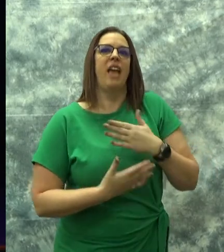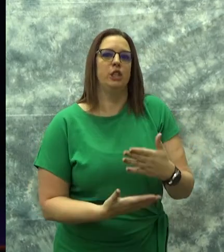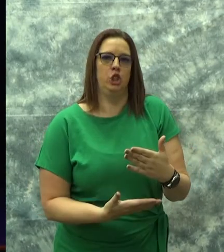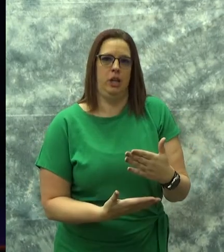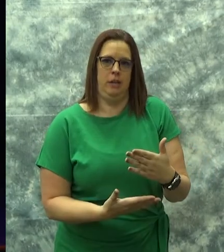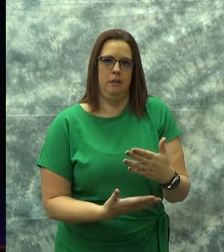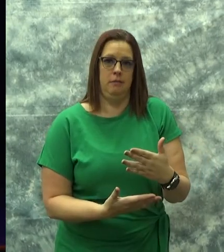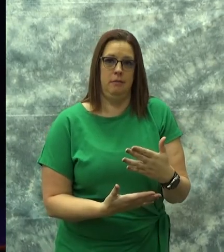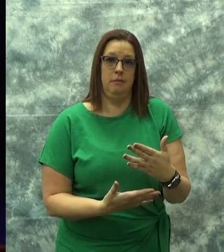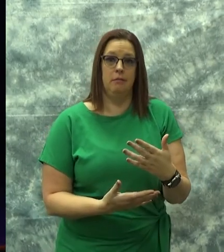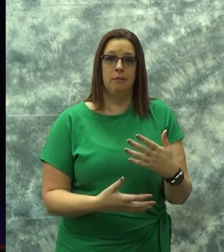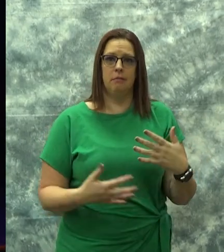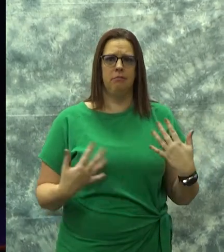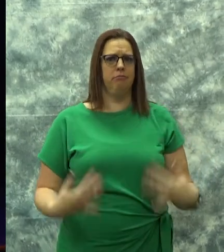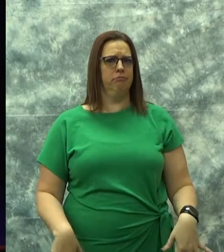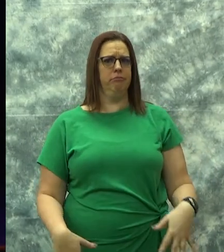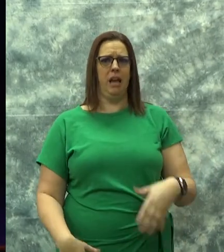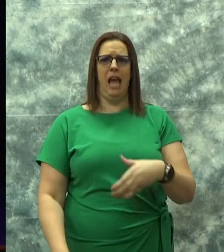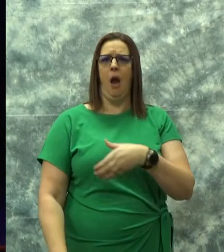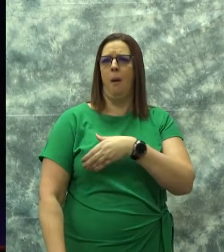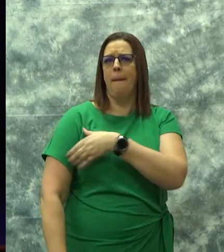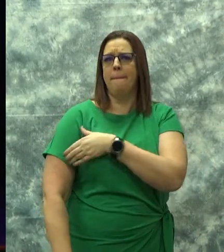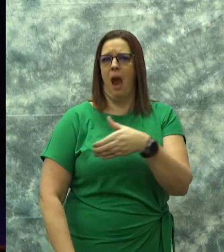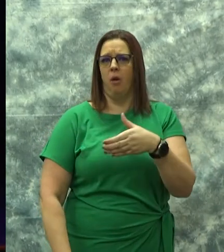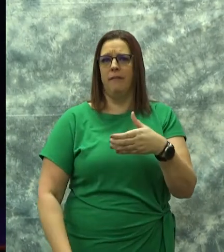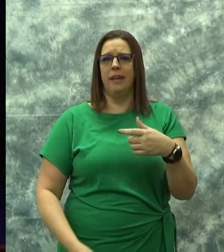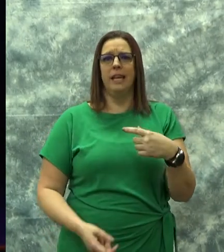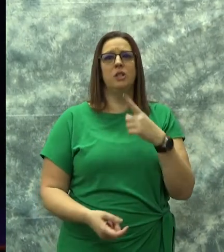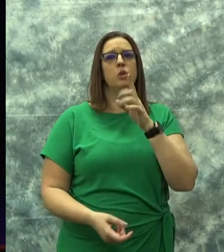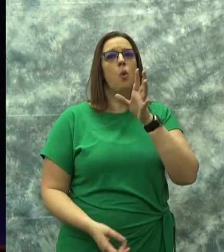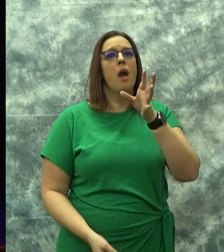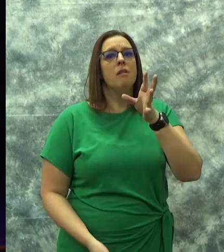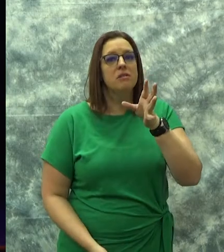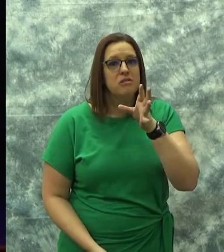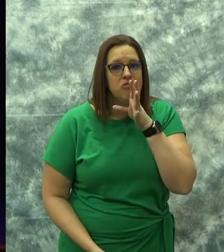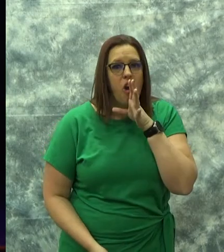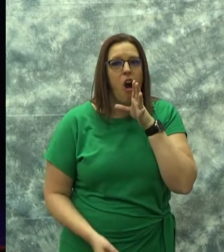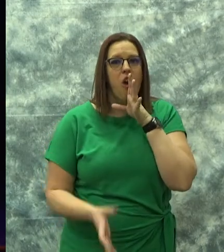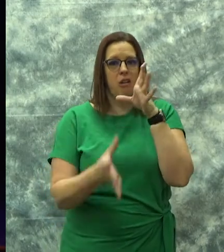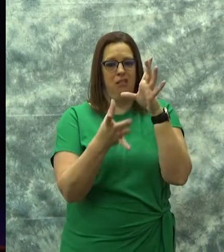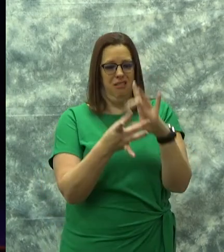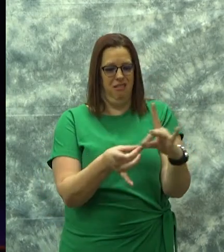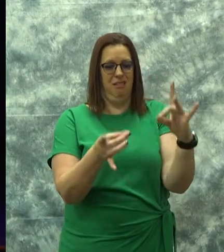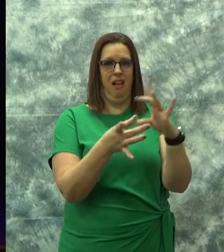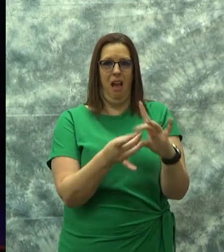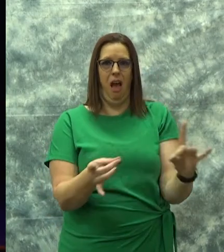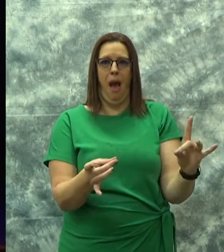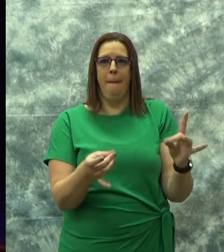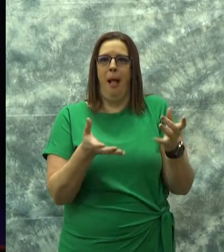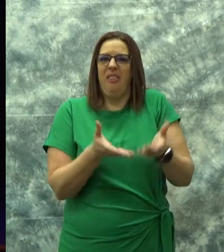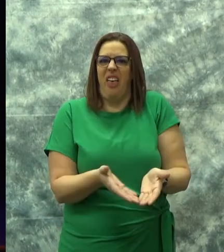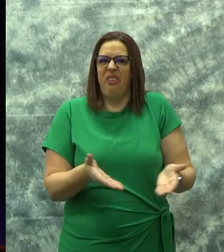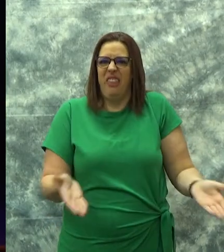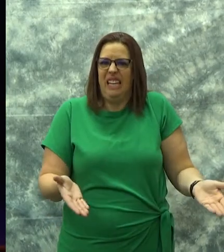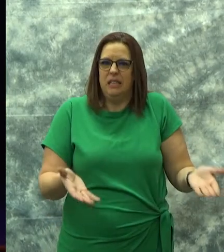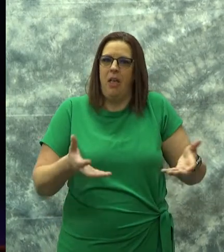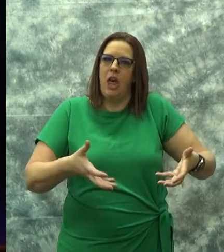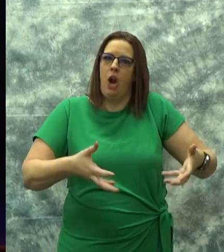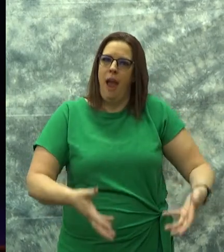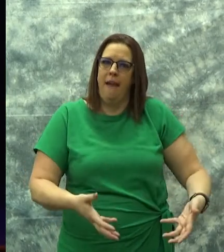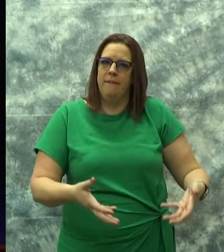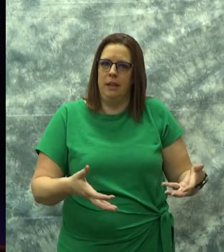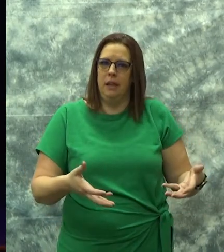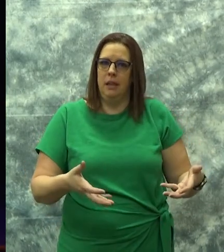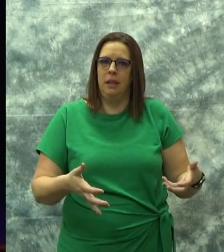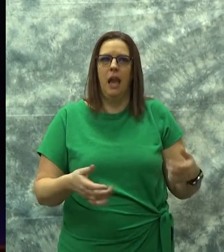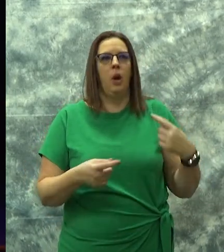is. How powerful it is to talk about the things that are weighing us down. And he and